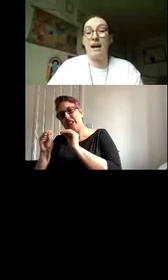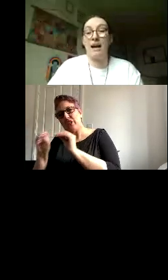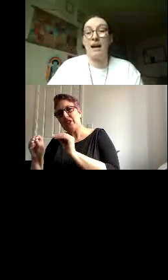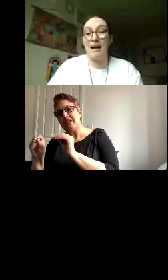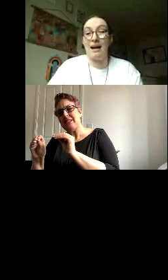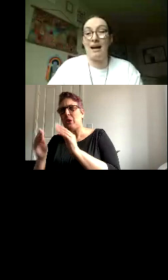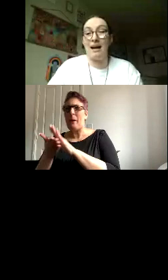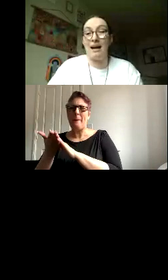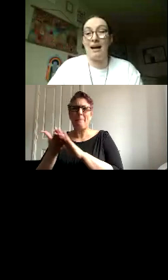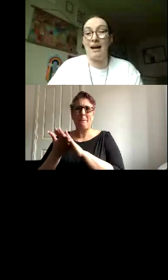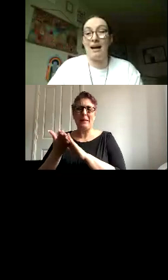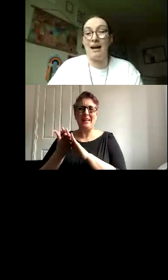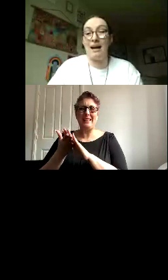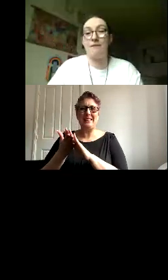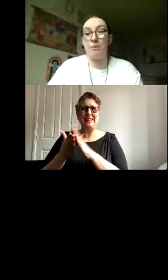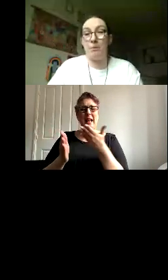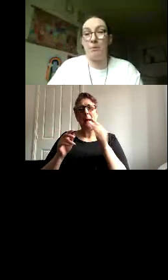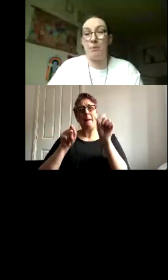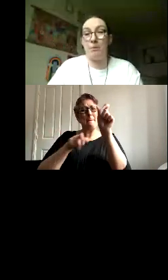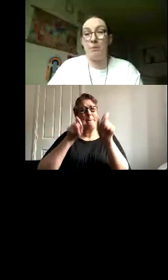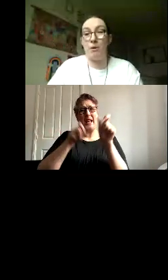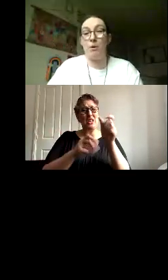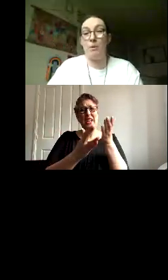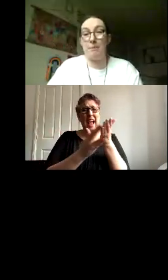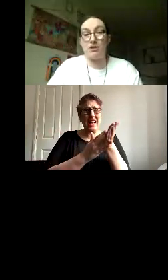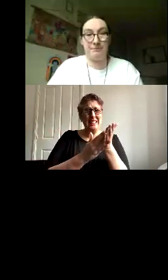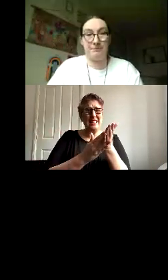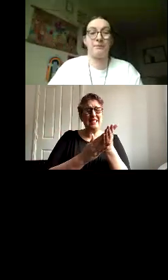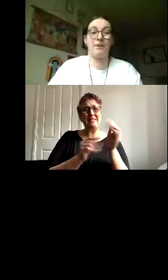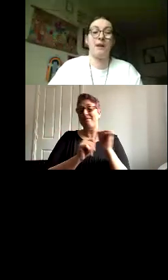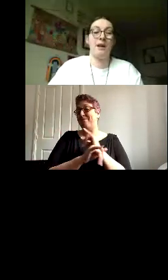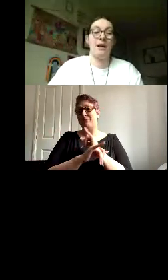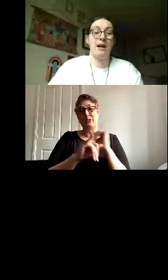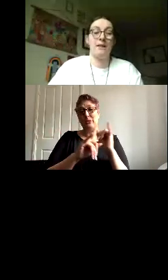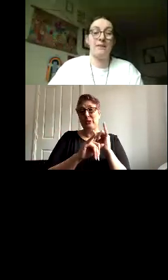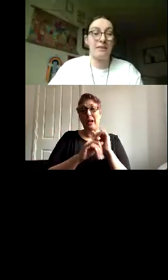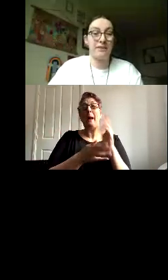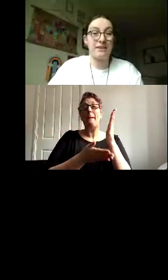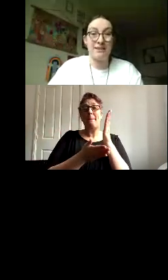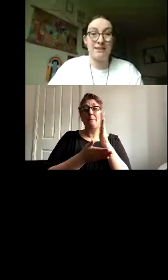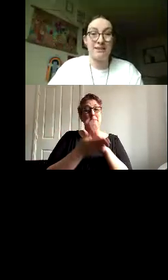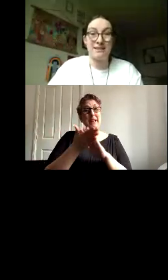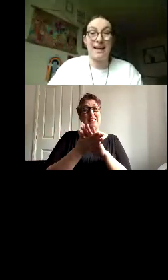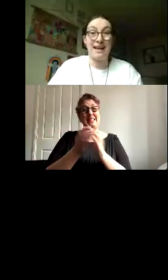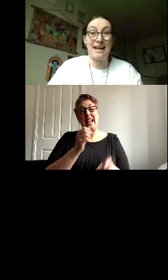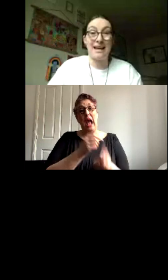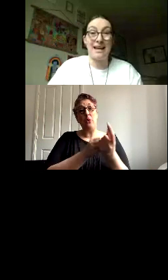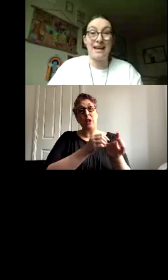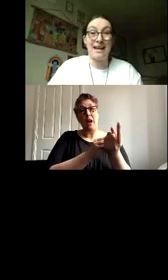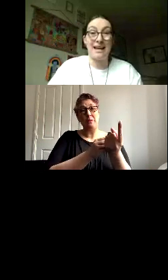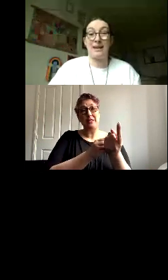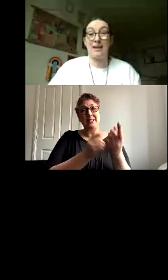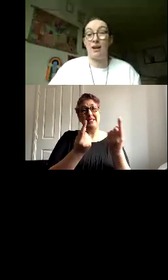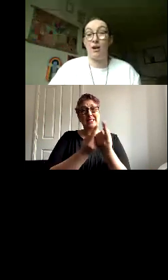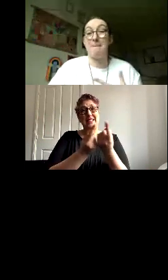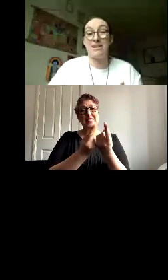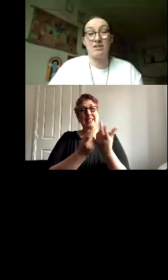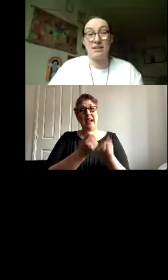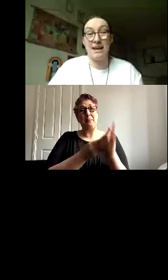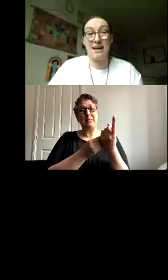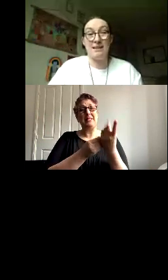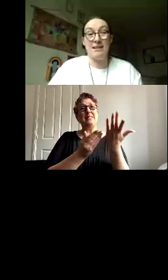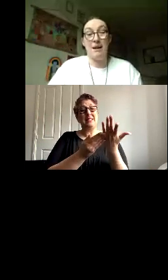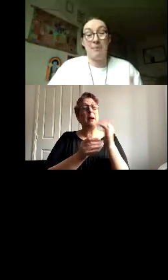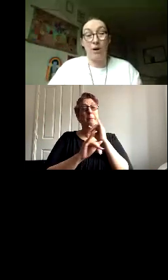patient access and therefore poor. And the other thing to say is that I'm talking a lot about